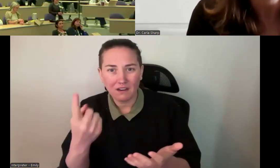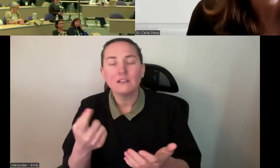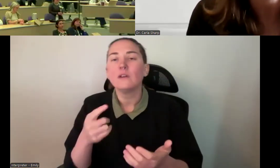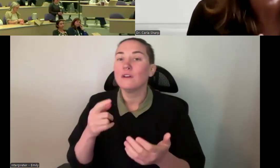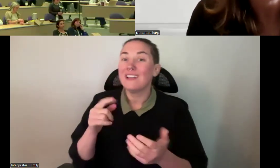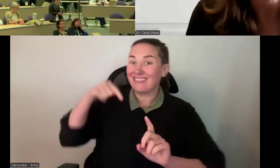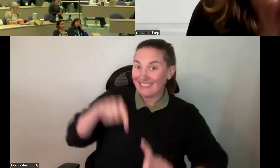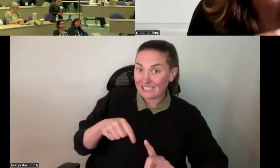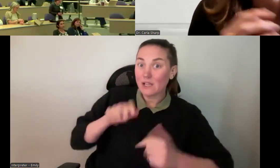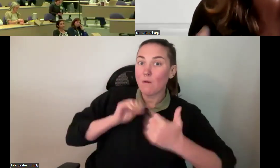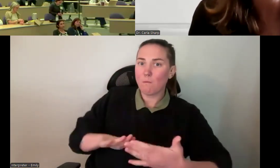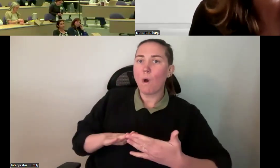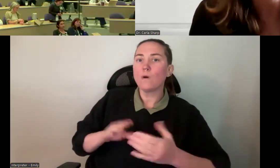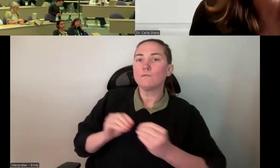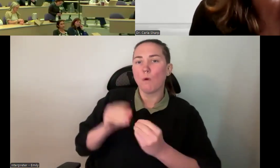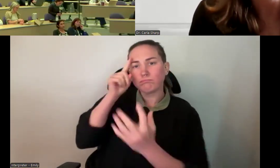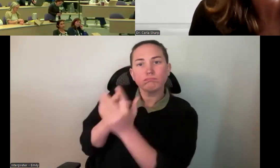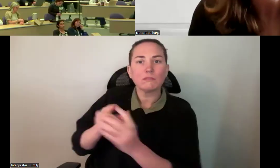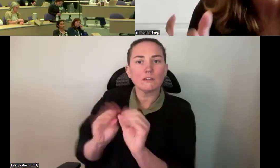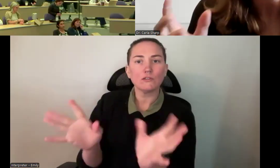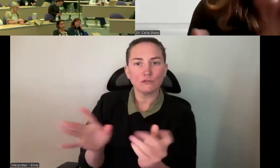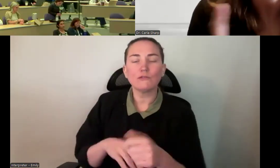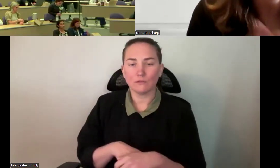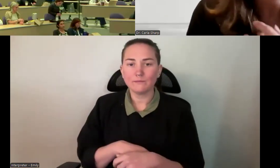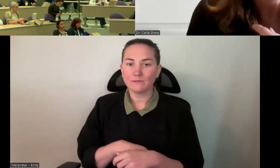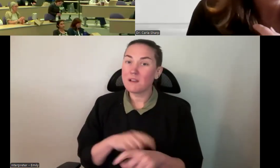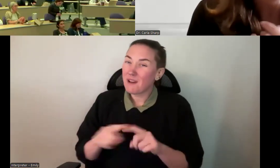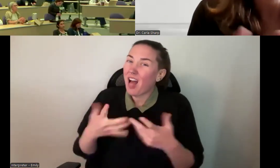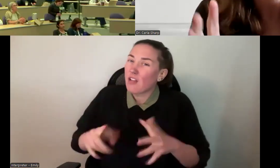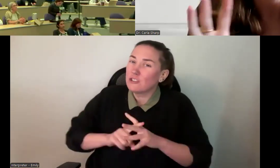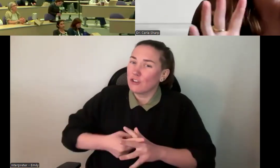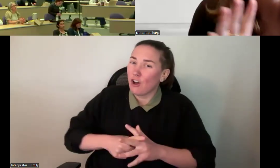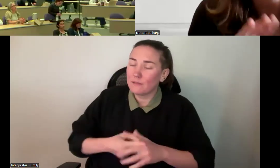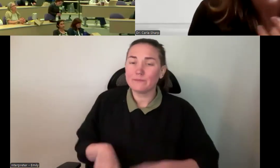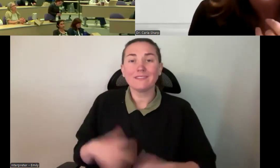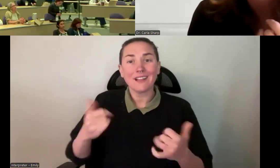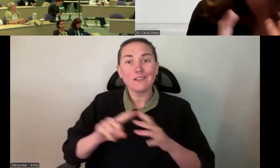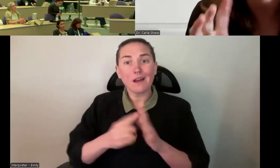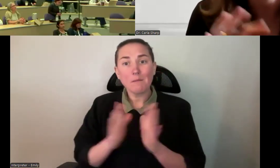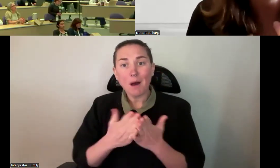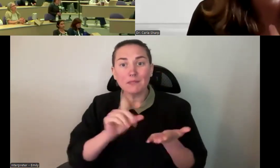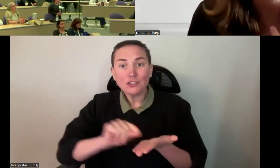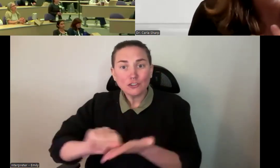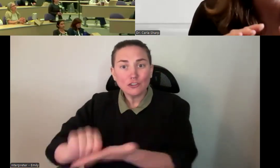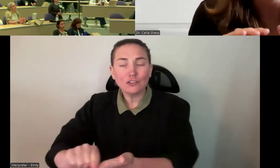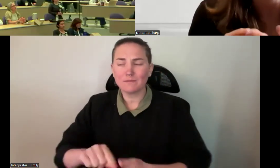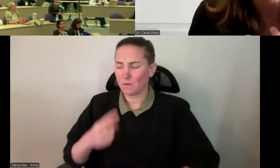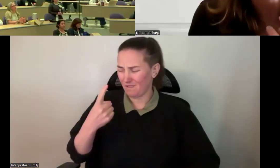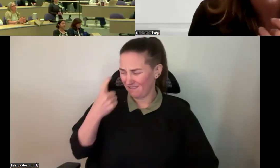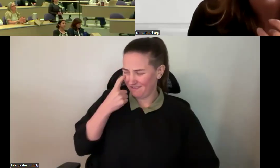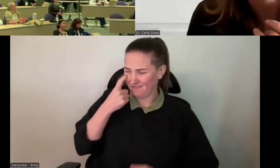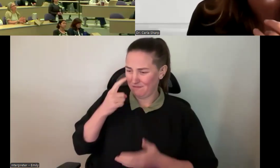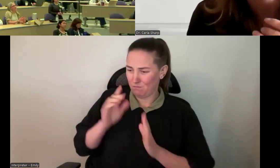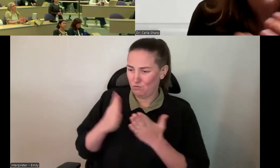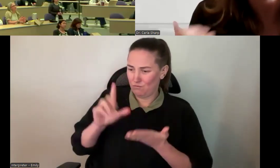is underway. A lot more needs to be done. There are books coming out. There's actually just a book that was